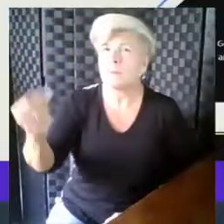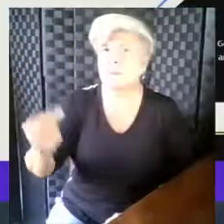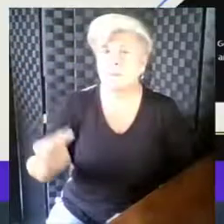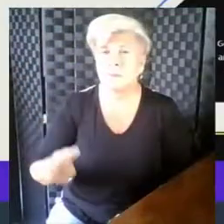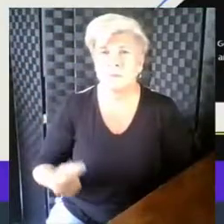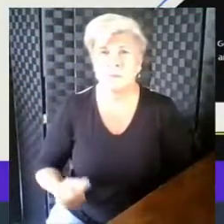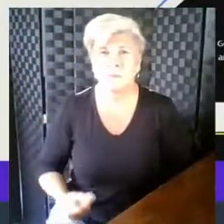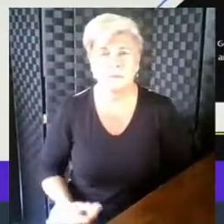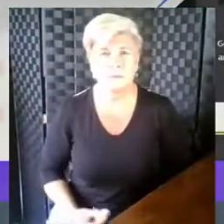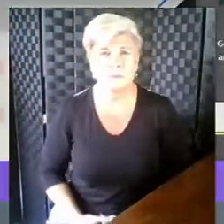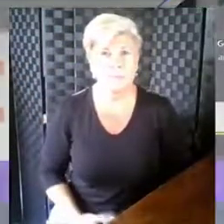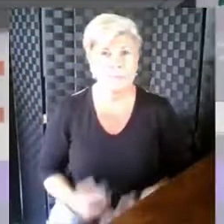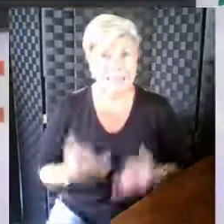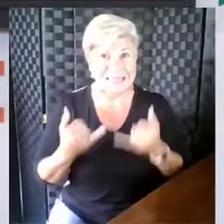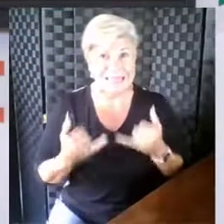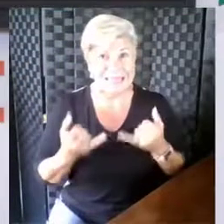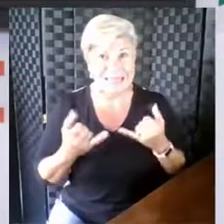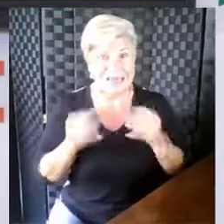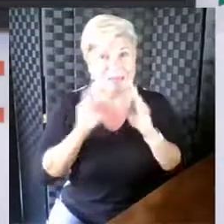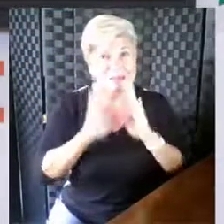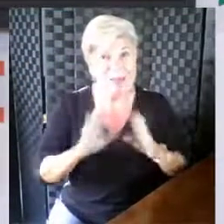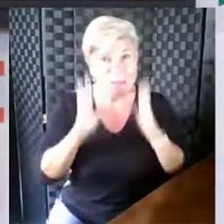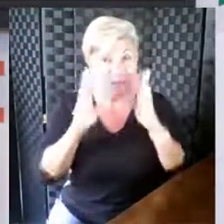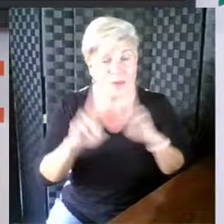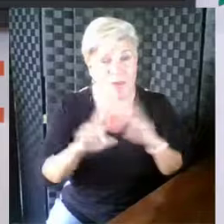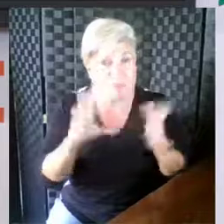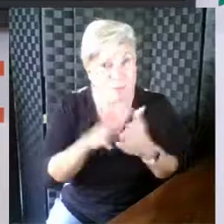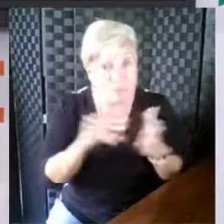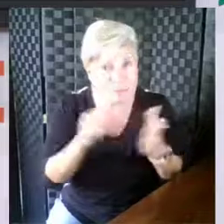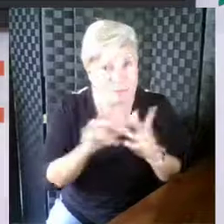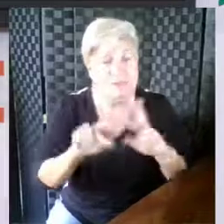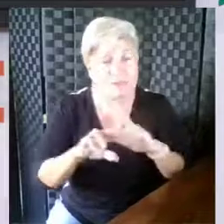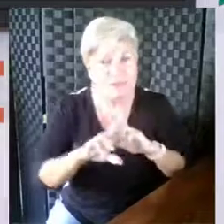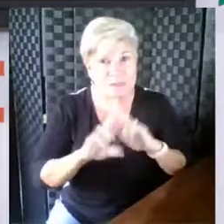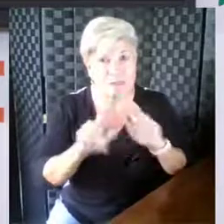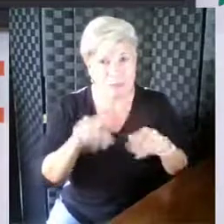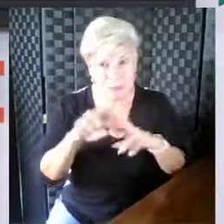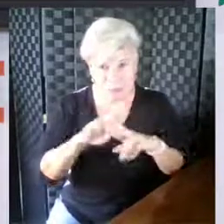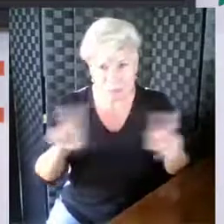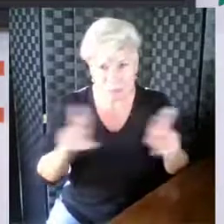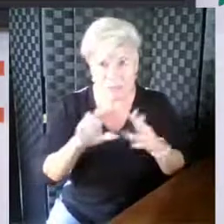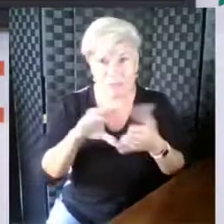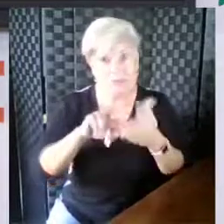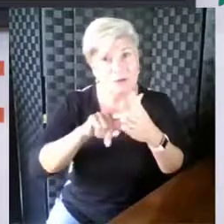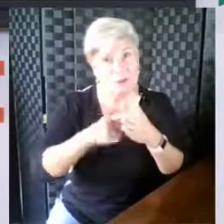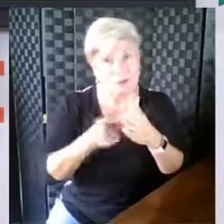All right, now that we're calm, alert, and ready to learn, let's get started.